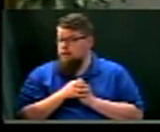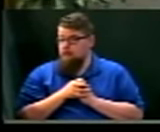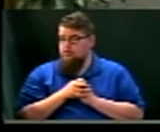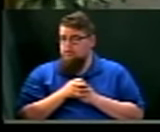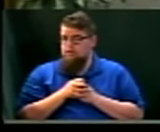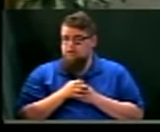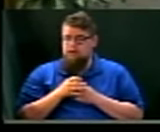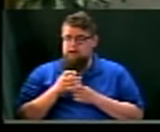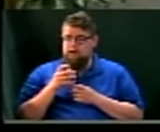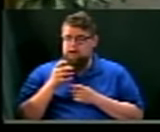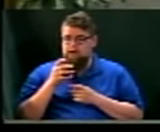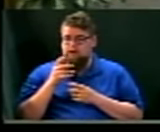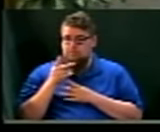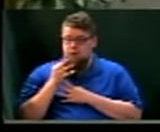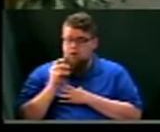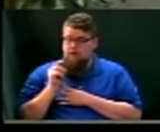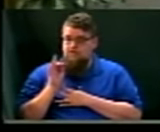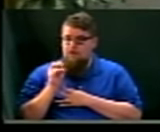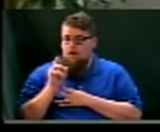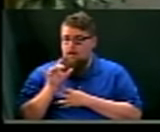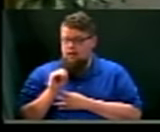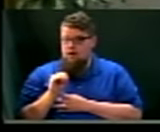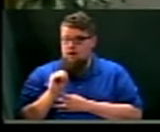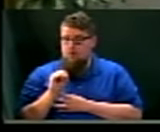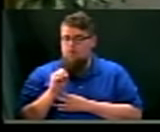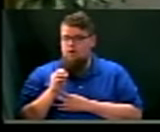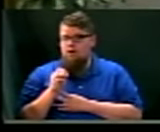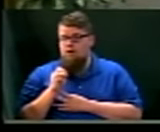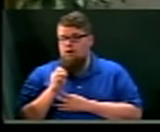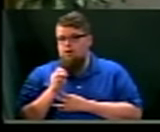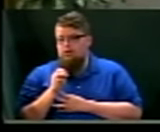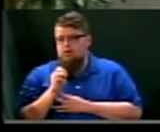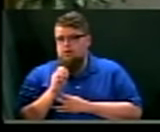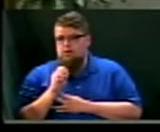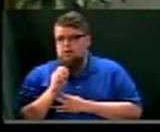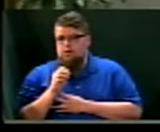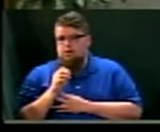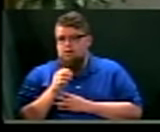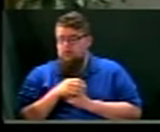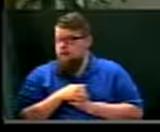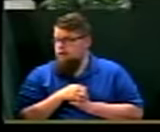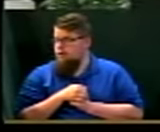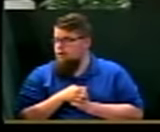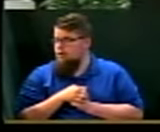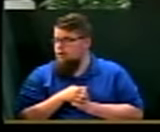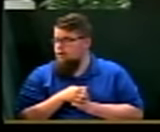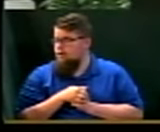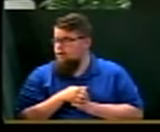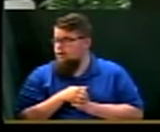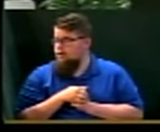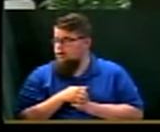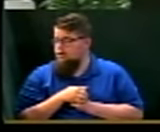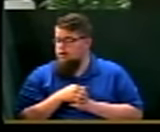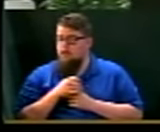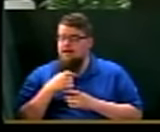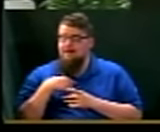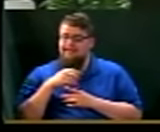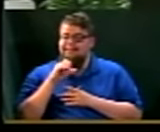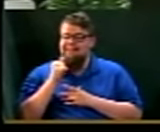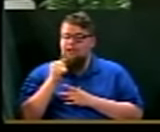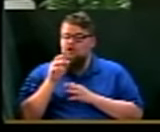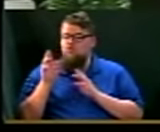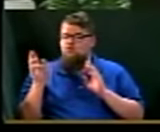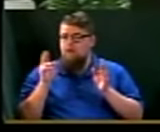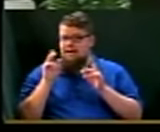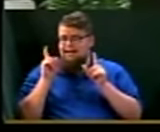the portfolio, and maybe it seemed we I included the 10 ready test